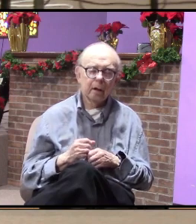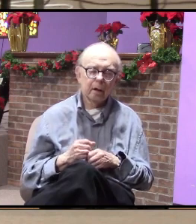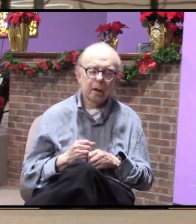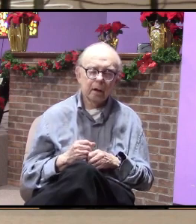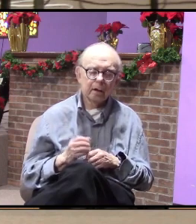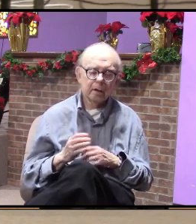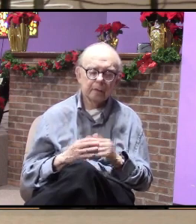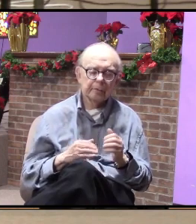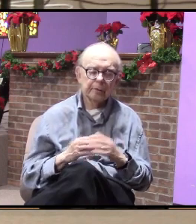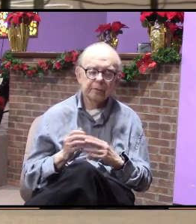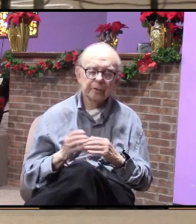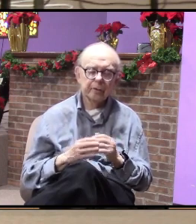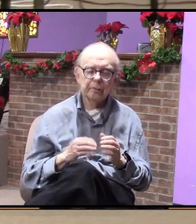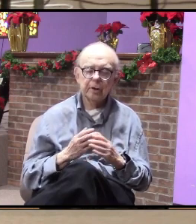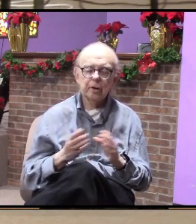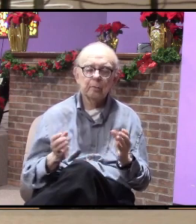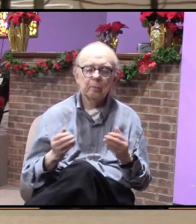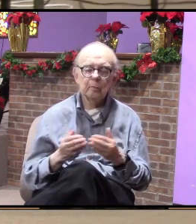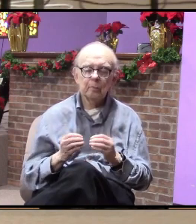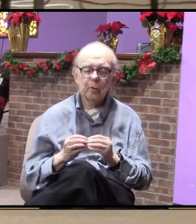something else first.